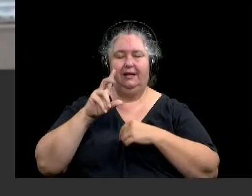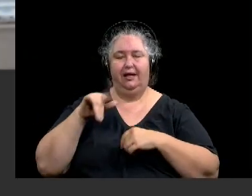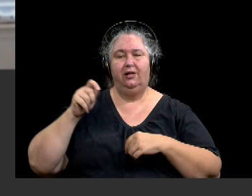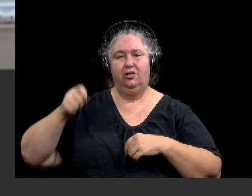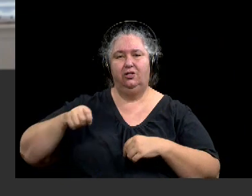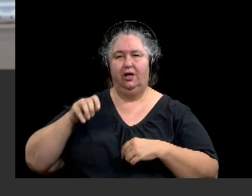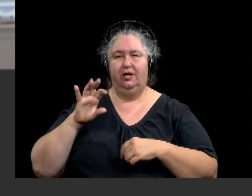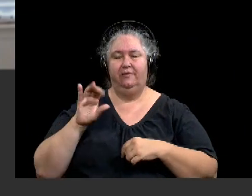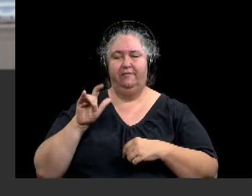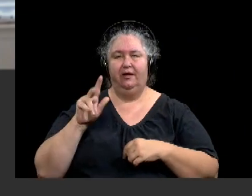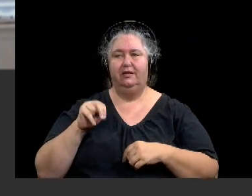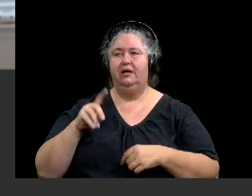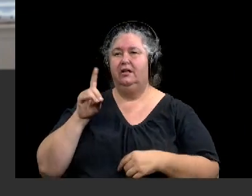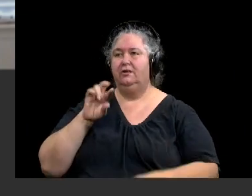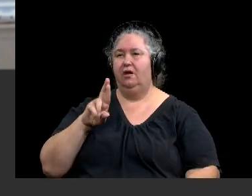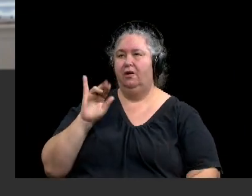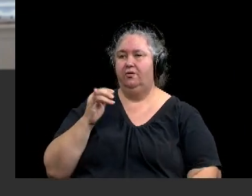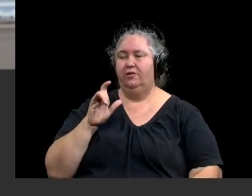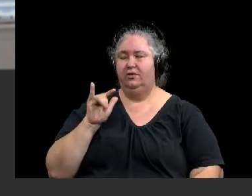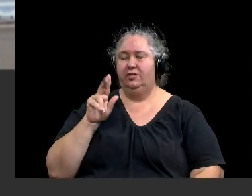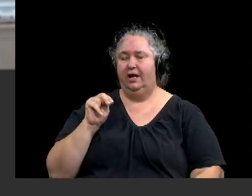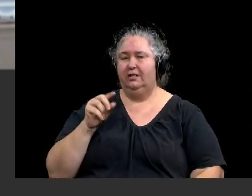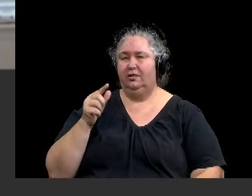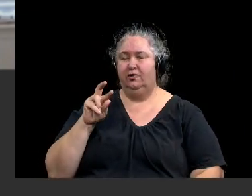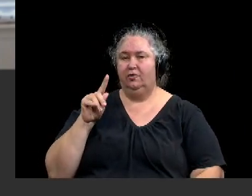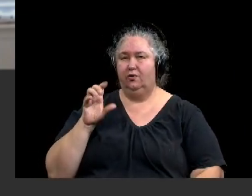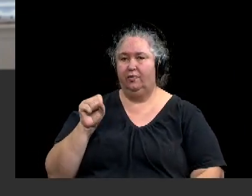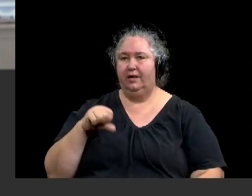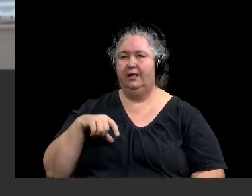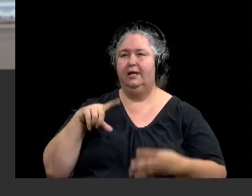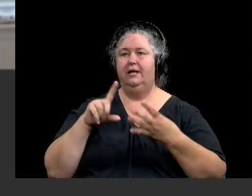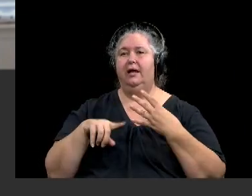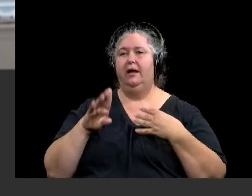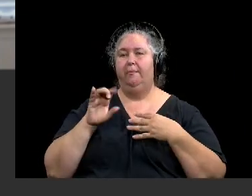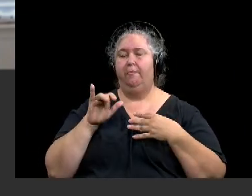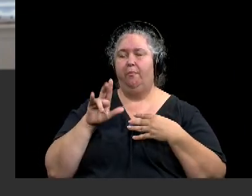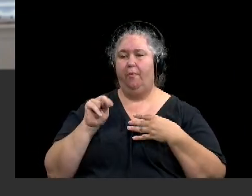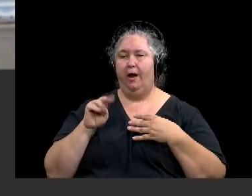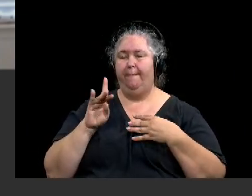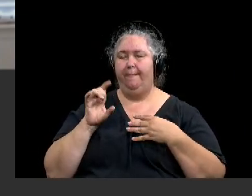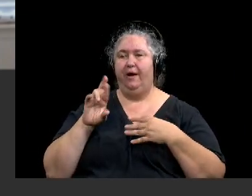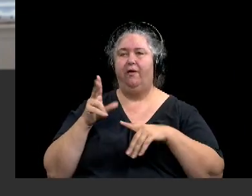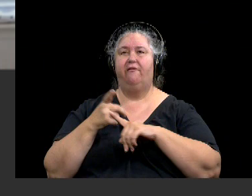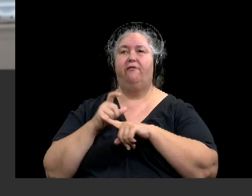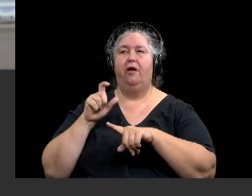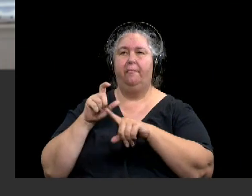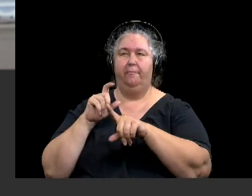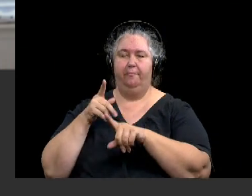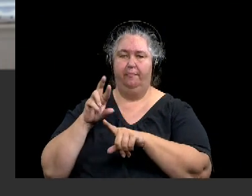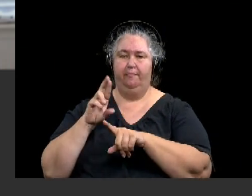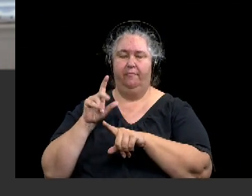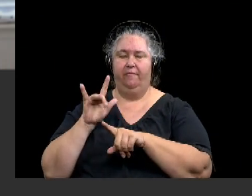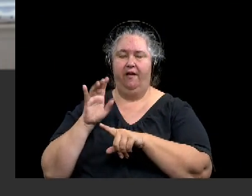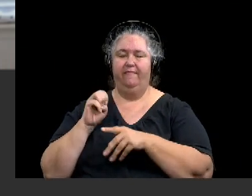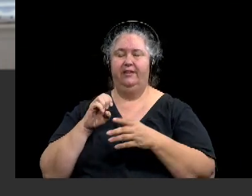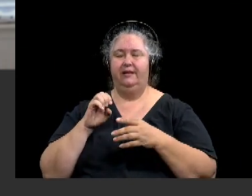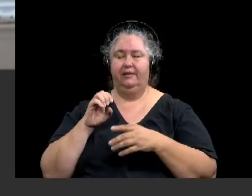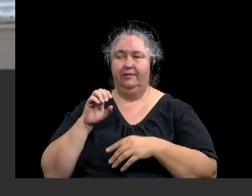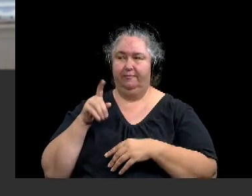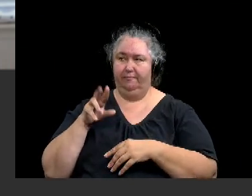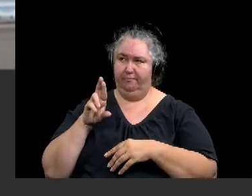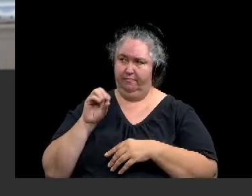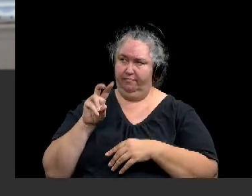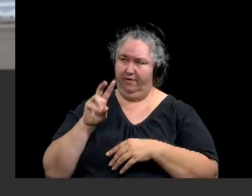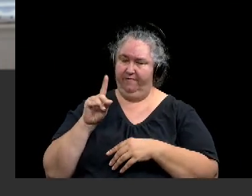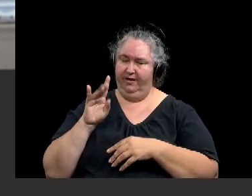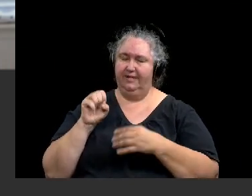from CEO of Family Health Center, Dr. Brian Becker, Chief Medical Officer for Ascension Providence, and Dr. Mark Eliason from Baylor Scott & White. Gentlemen, thank you again